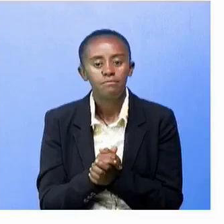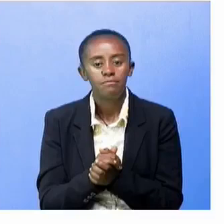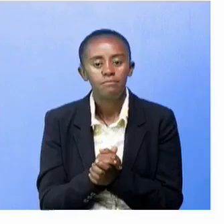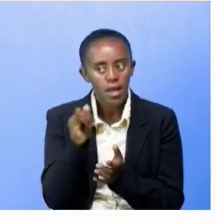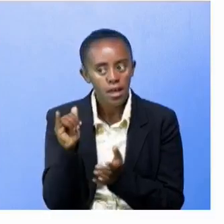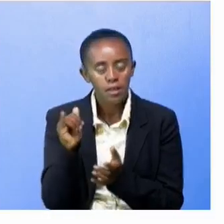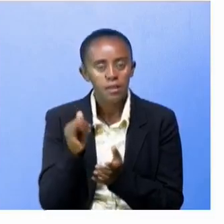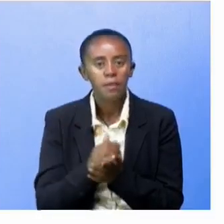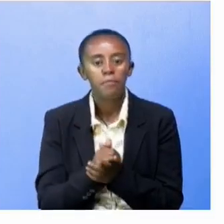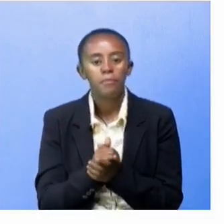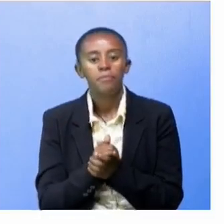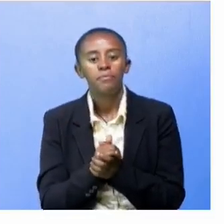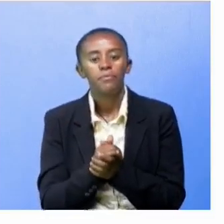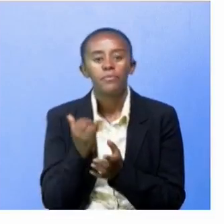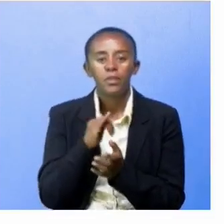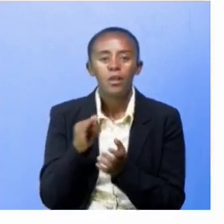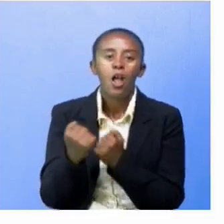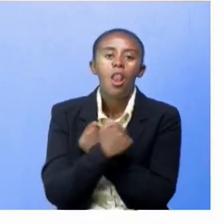They love